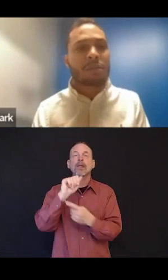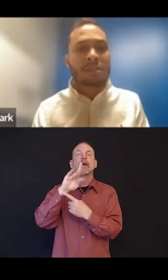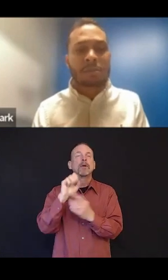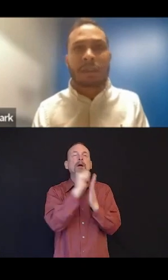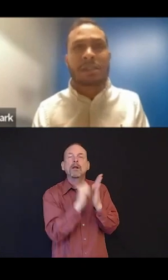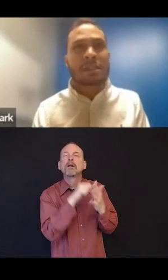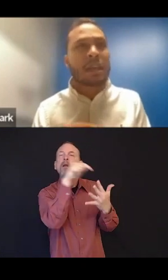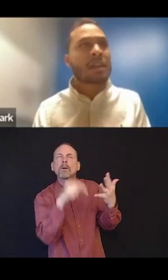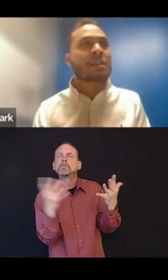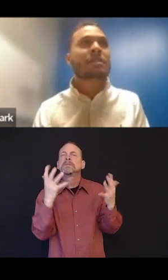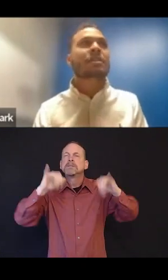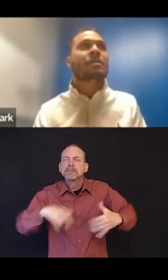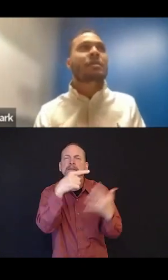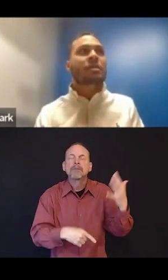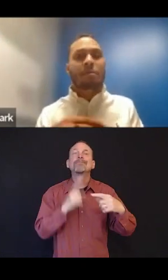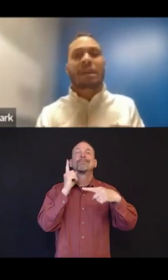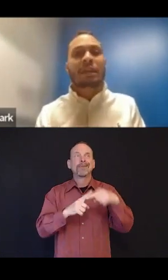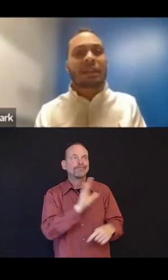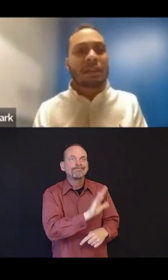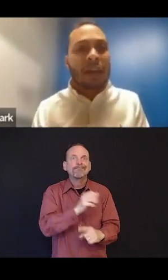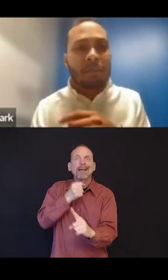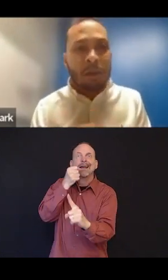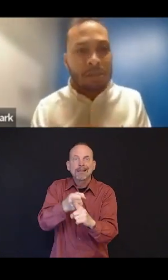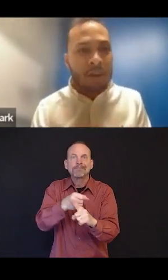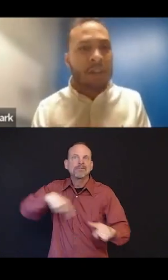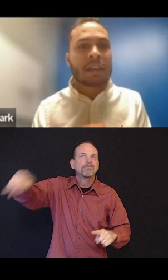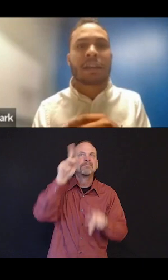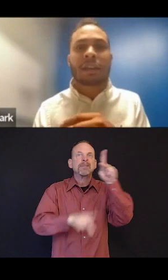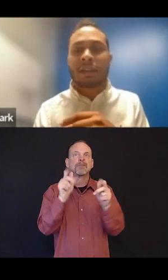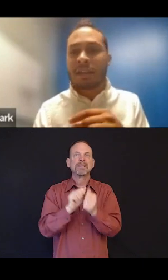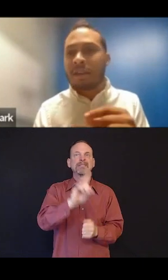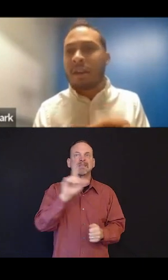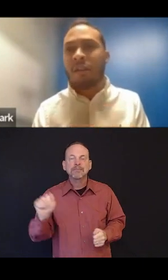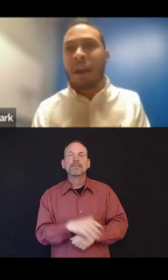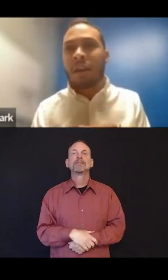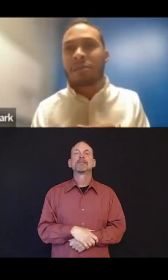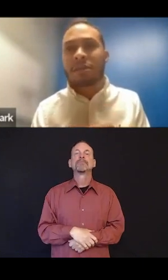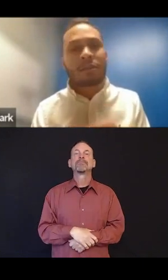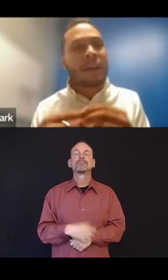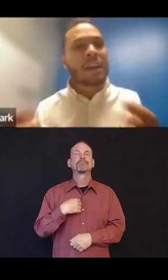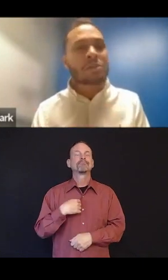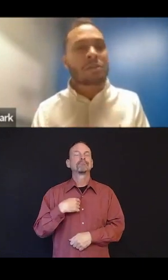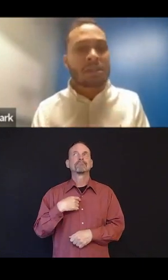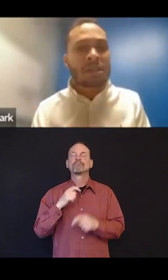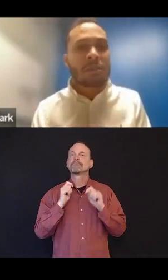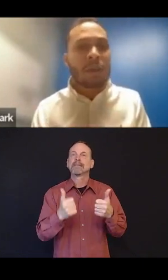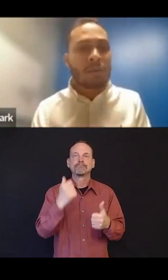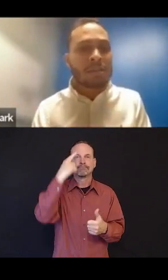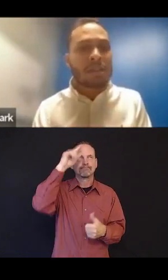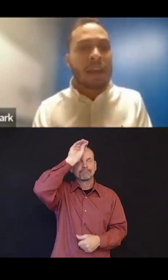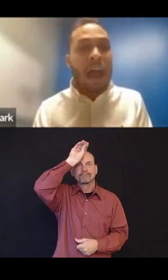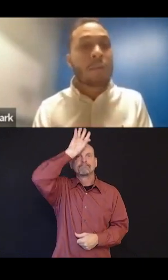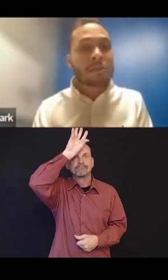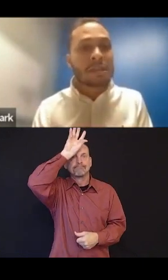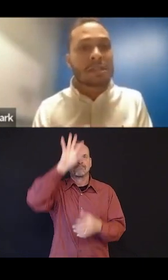on people with disabilities. And immediately the light bulb started clicking around the financial literacy